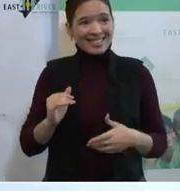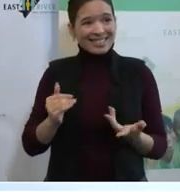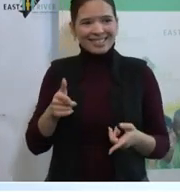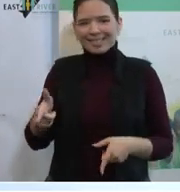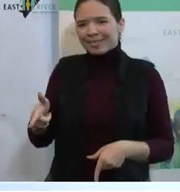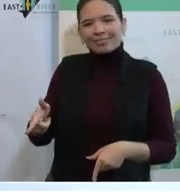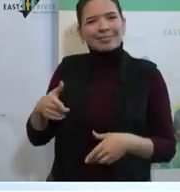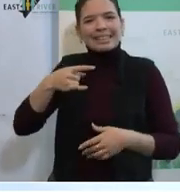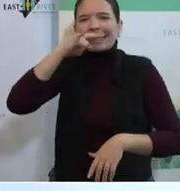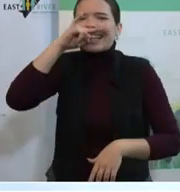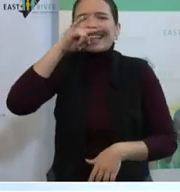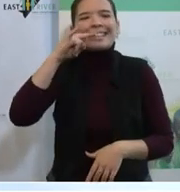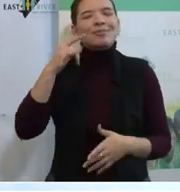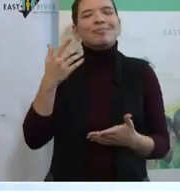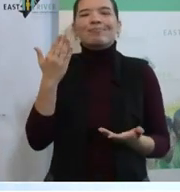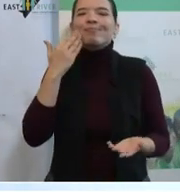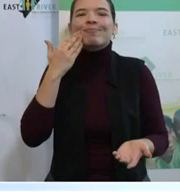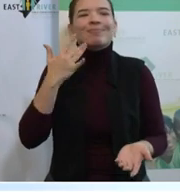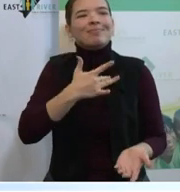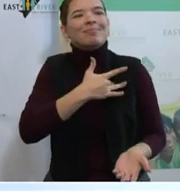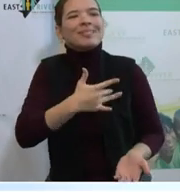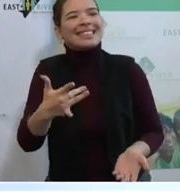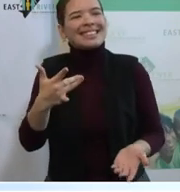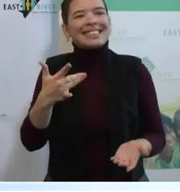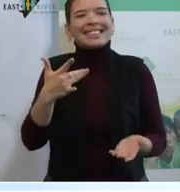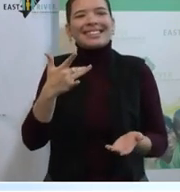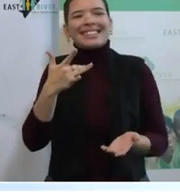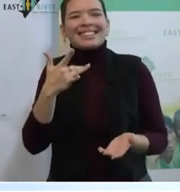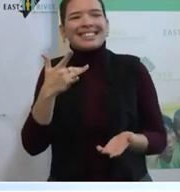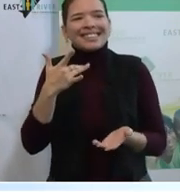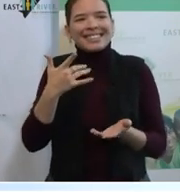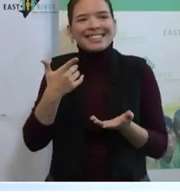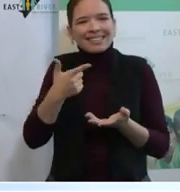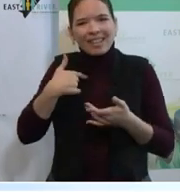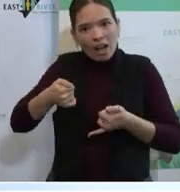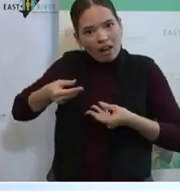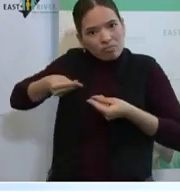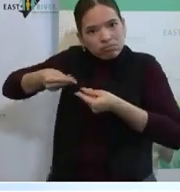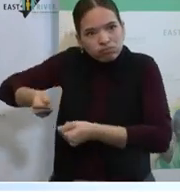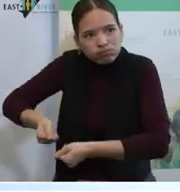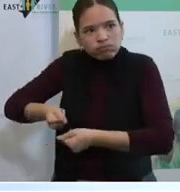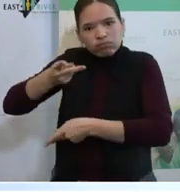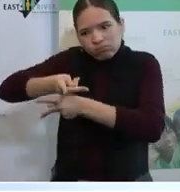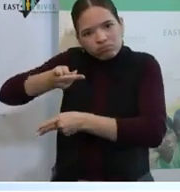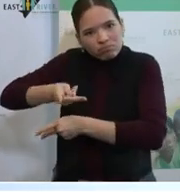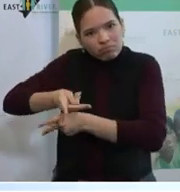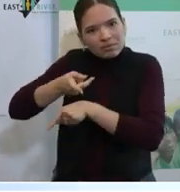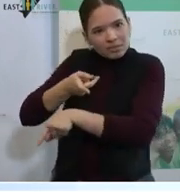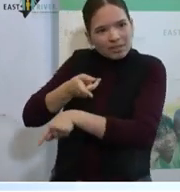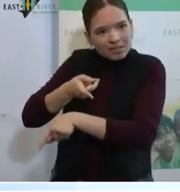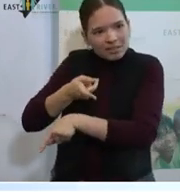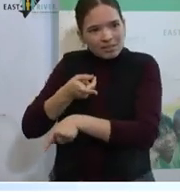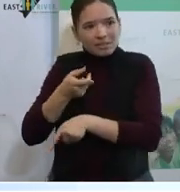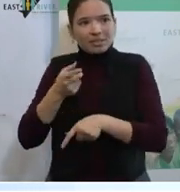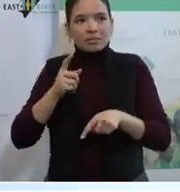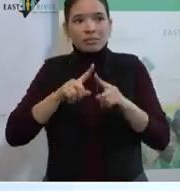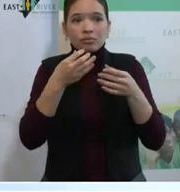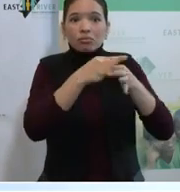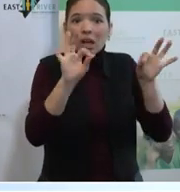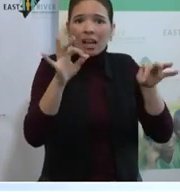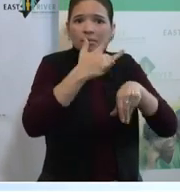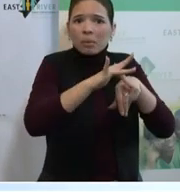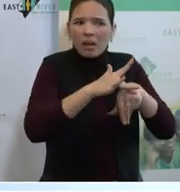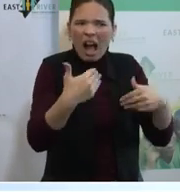very expensive. Using the services, the free tax services, has helped me to stay abreast on top